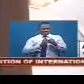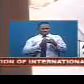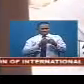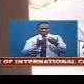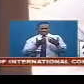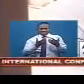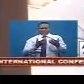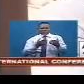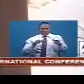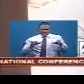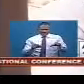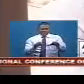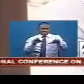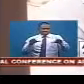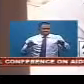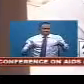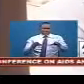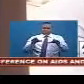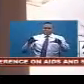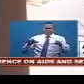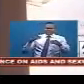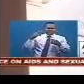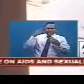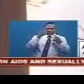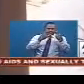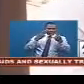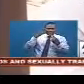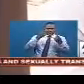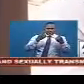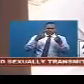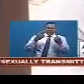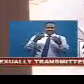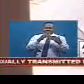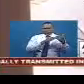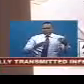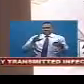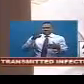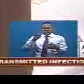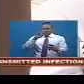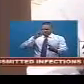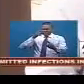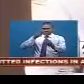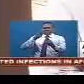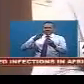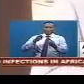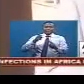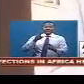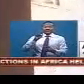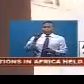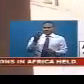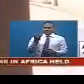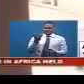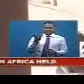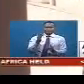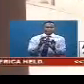turn the tide positively so that we can start thinking about after the MDG. You know, this is why it's very, very